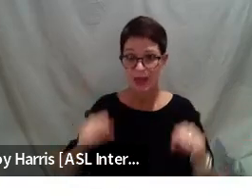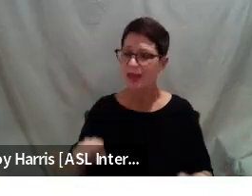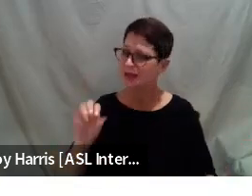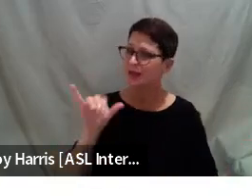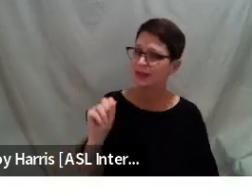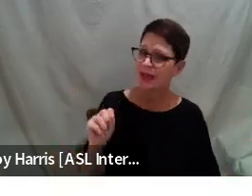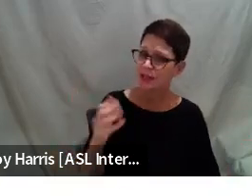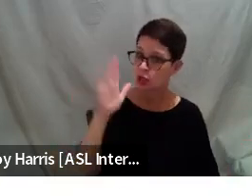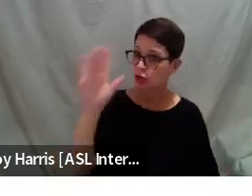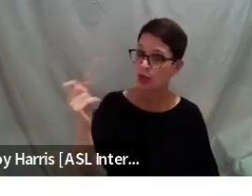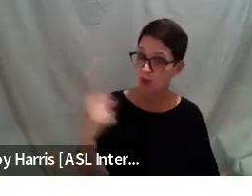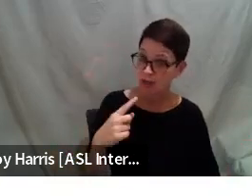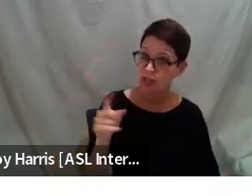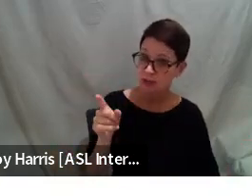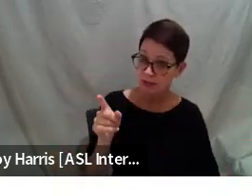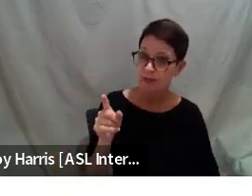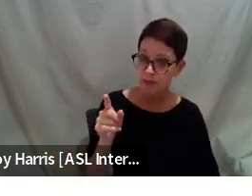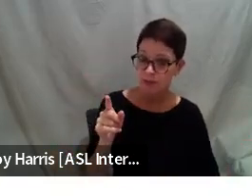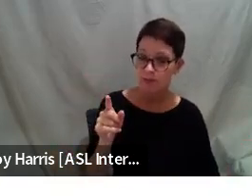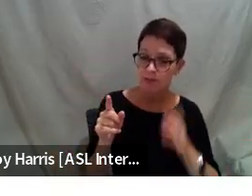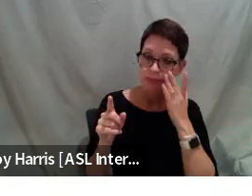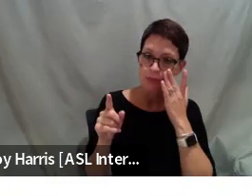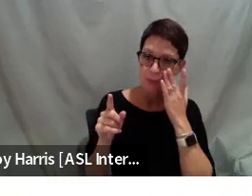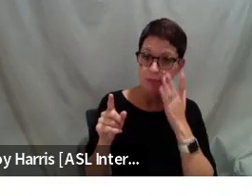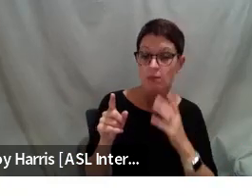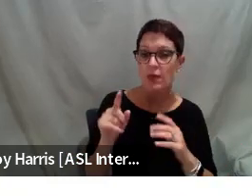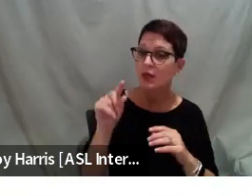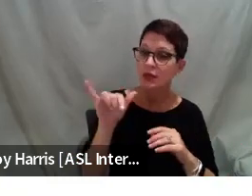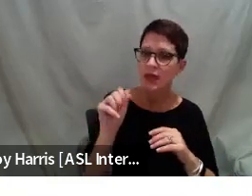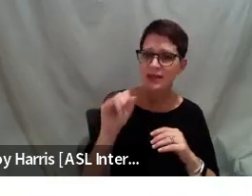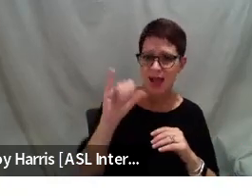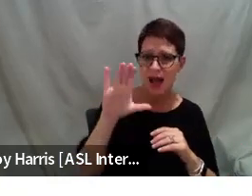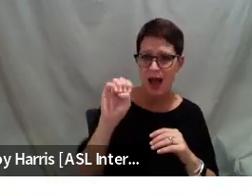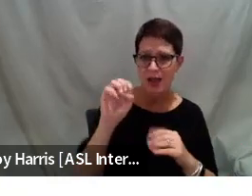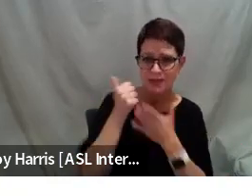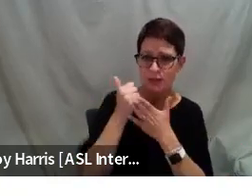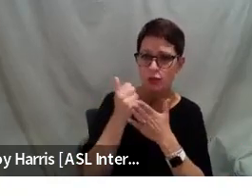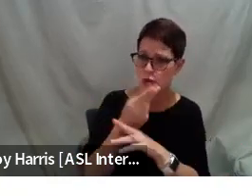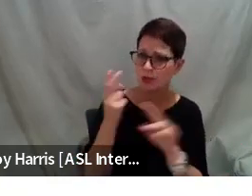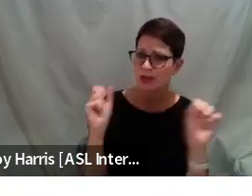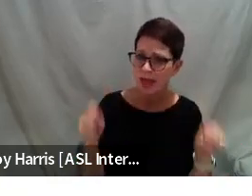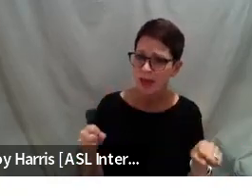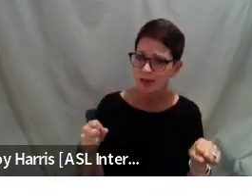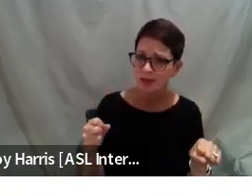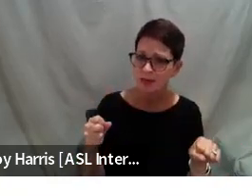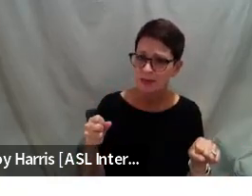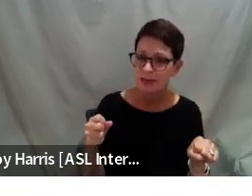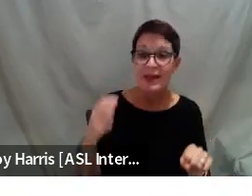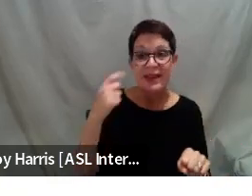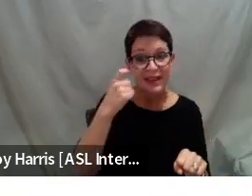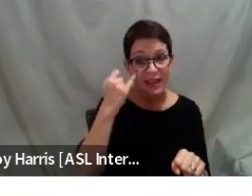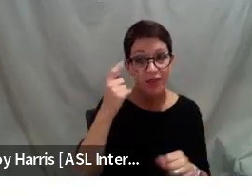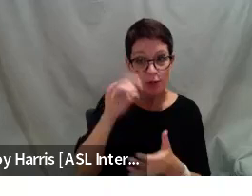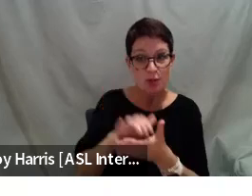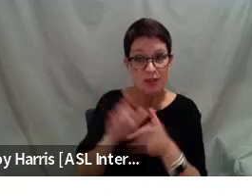Yes, that's a great question. And so, yeah, ice can be used if you believe